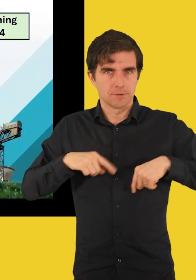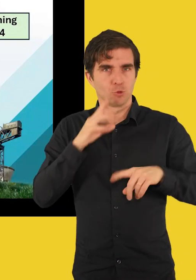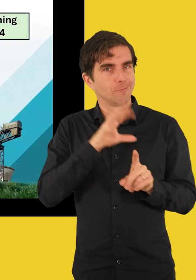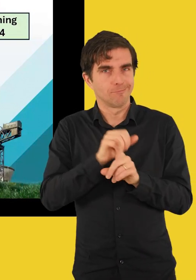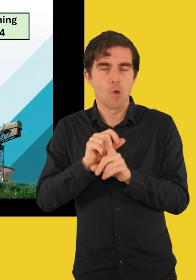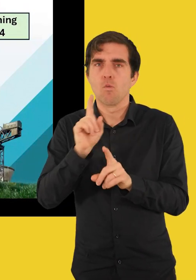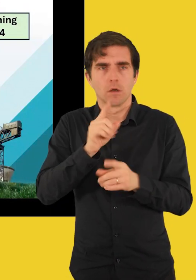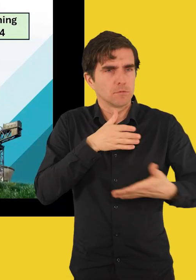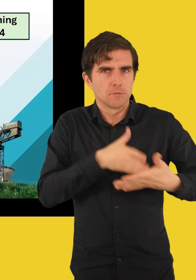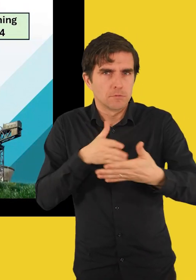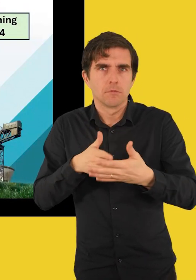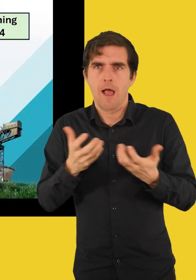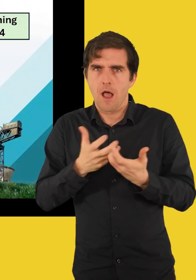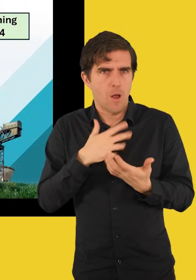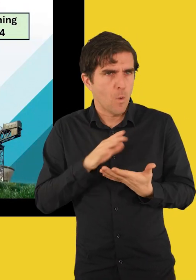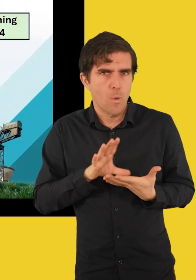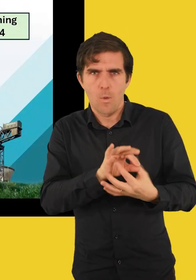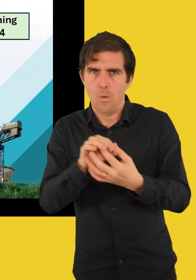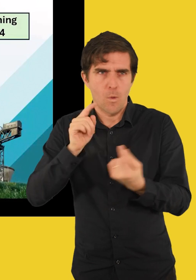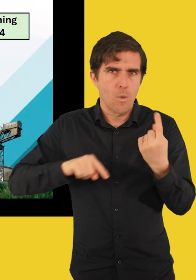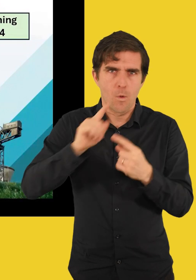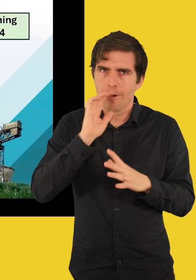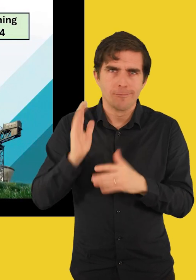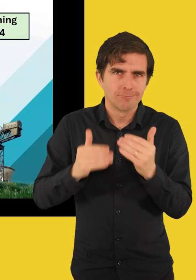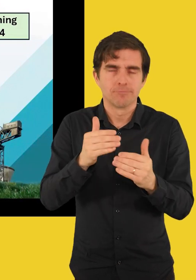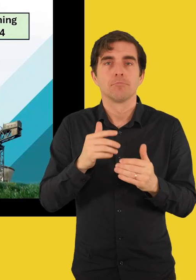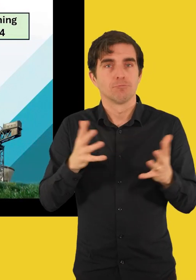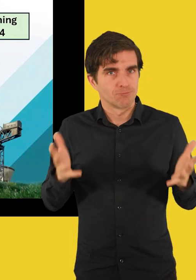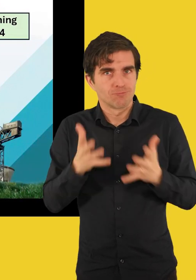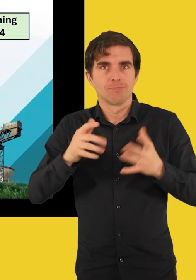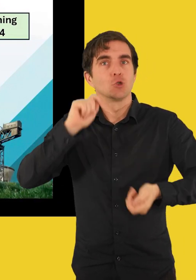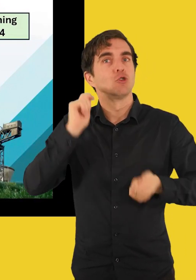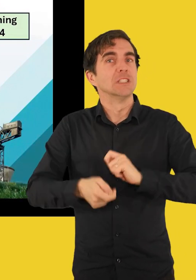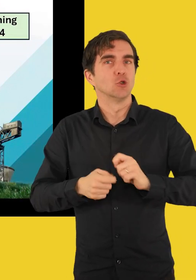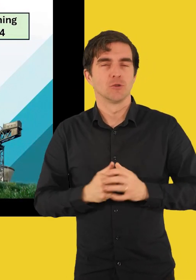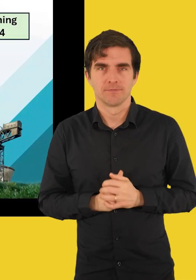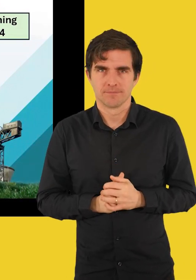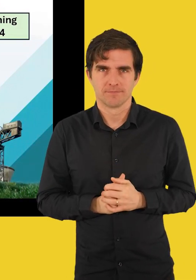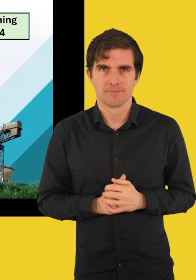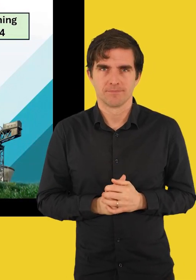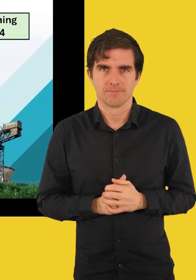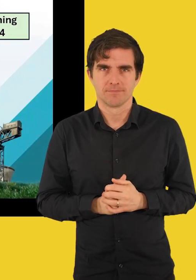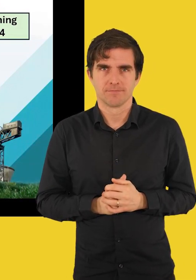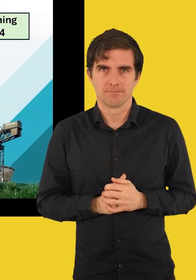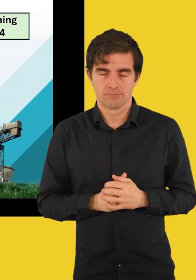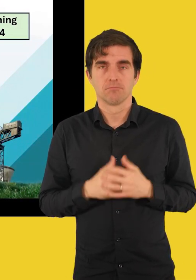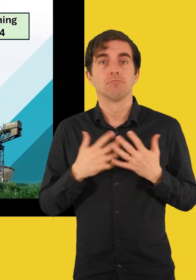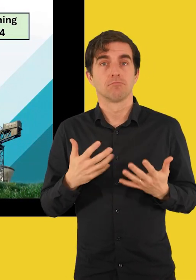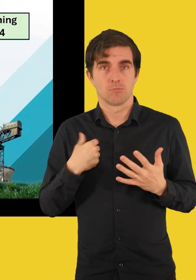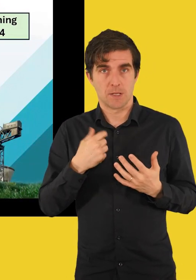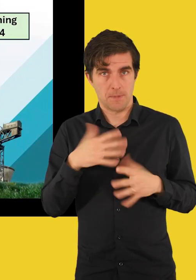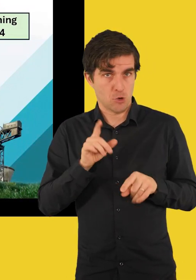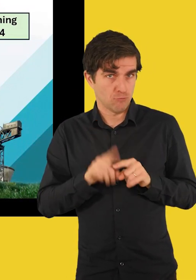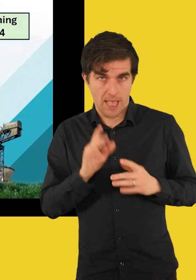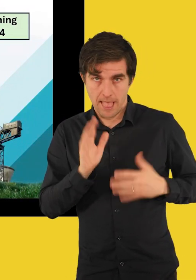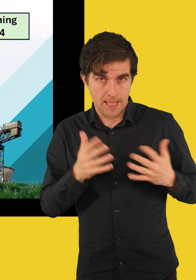is aimed to help us sort of identify the barriers and enablers and accelerators of change. One of the